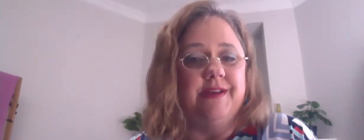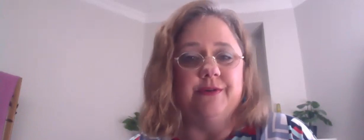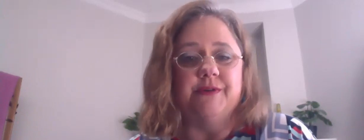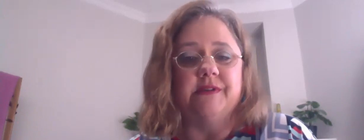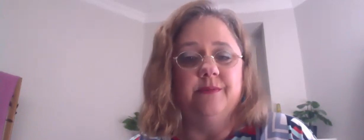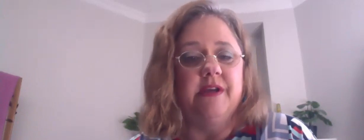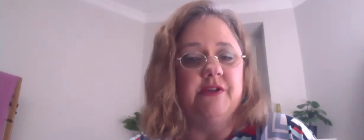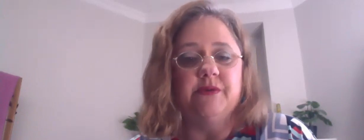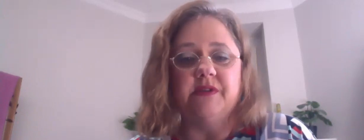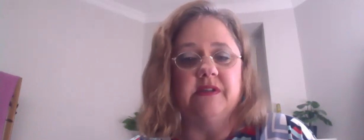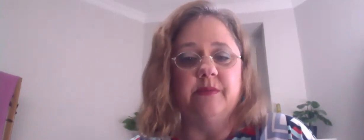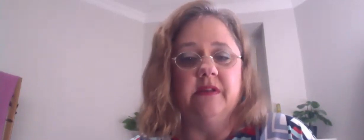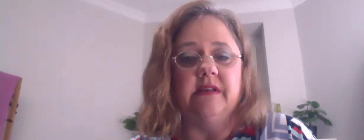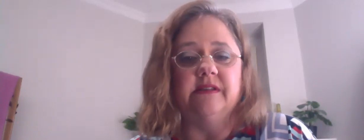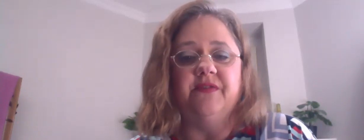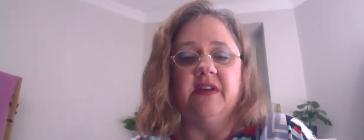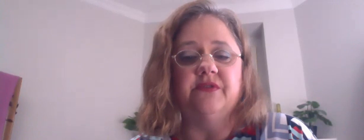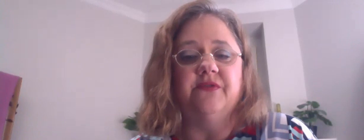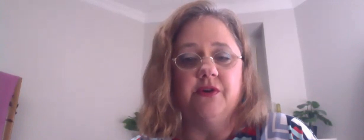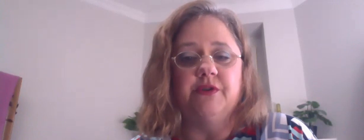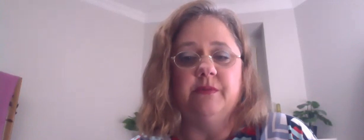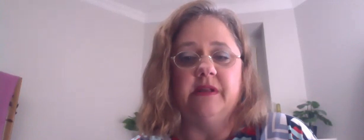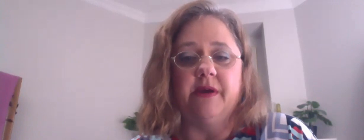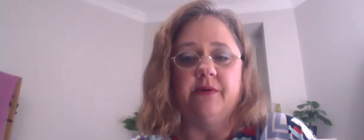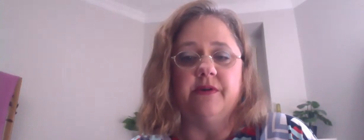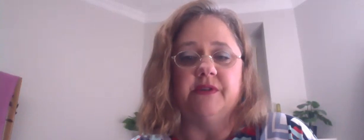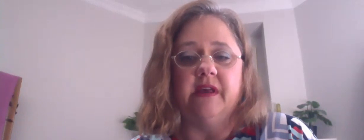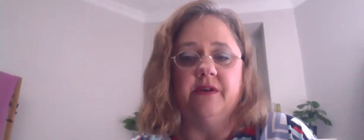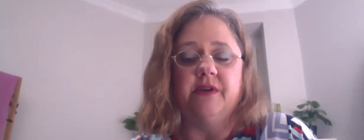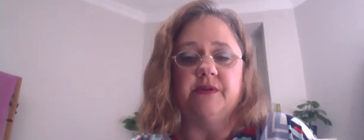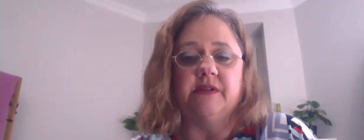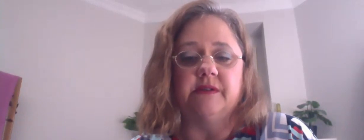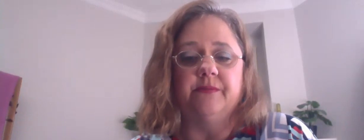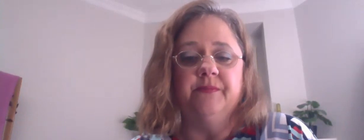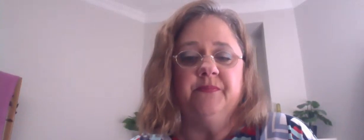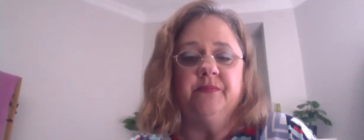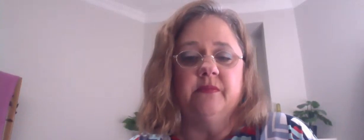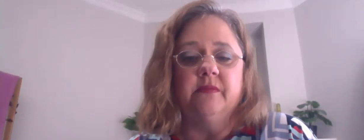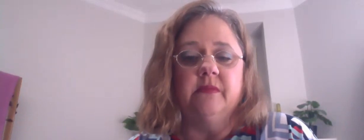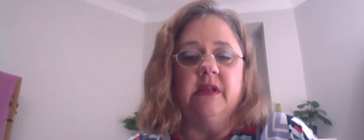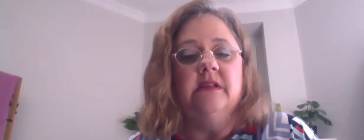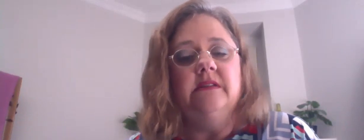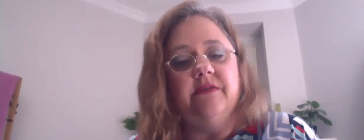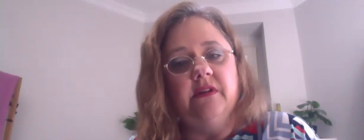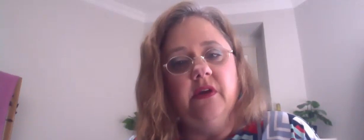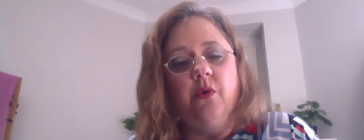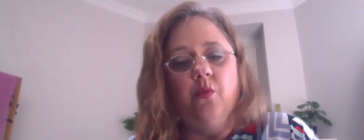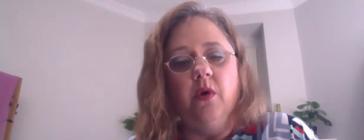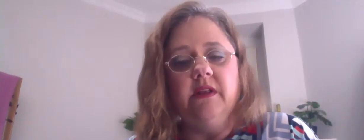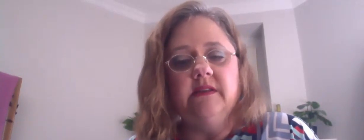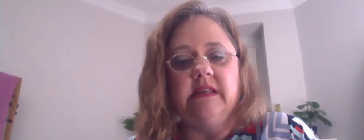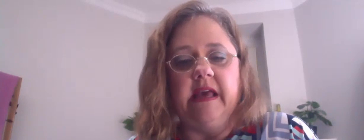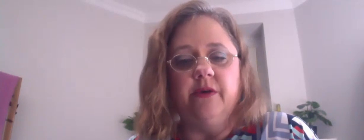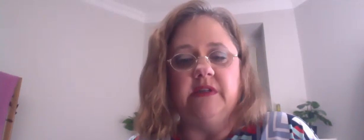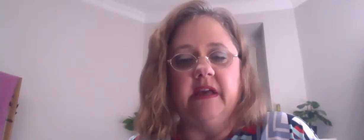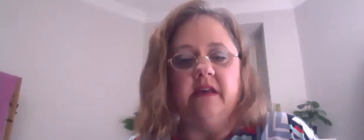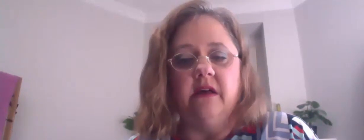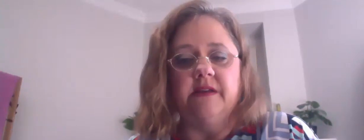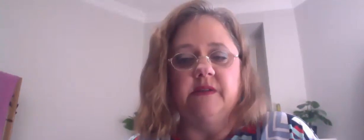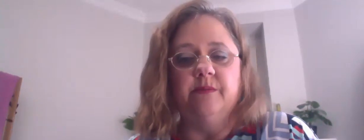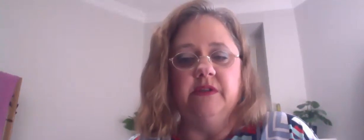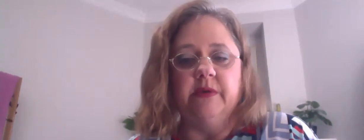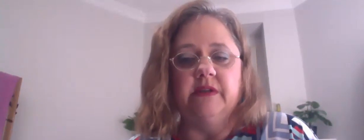for years, patients with disabilities have faced far too many barriers in the healthcare system. David, what has the